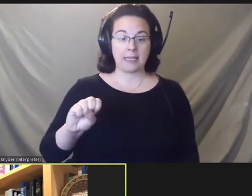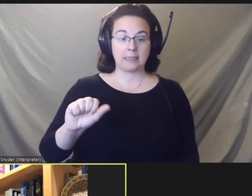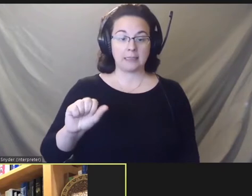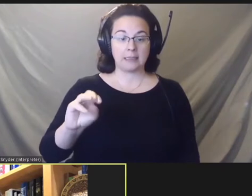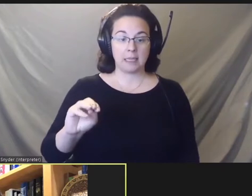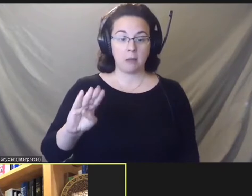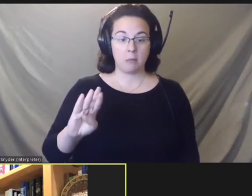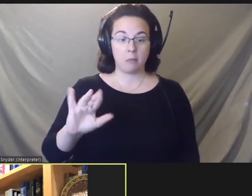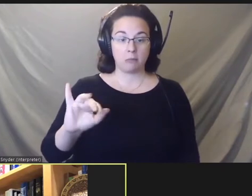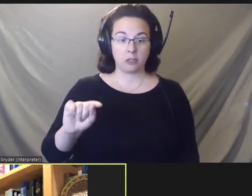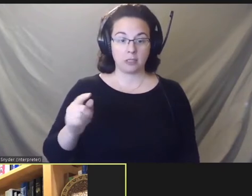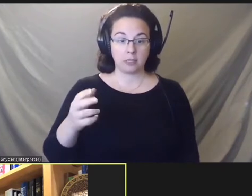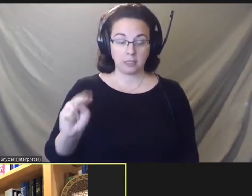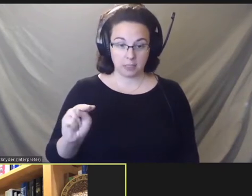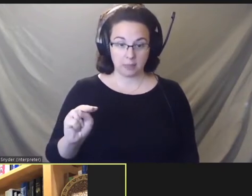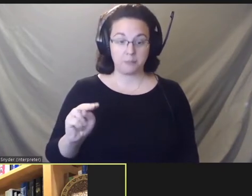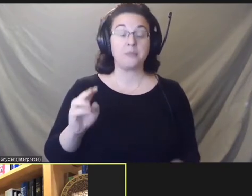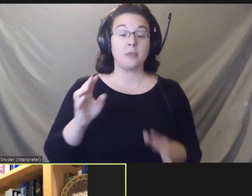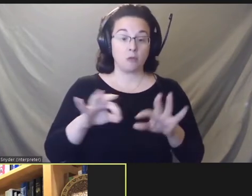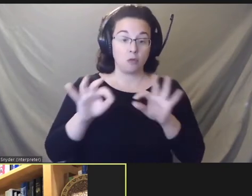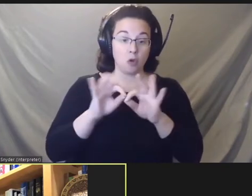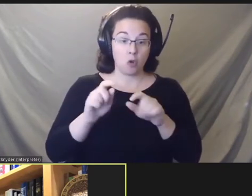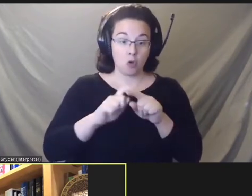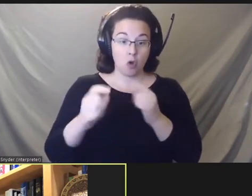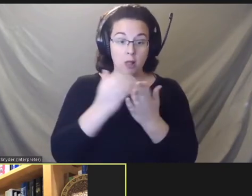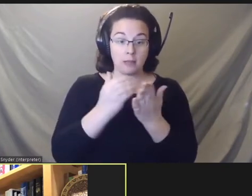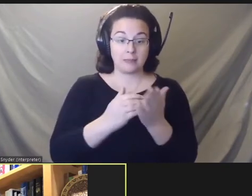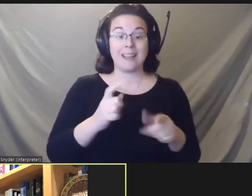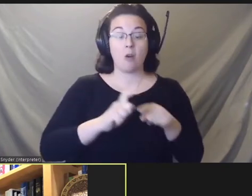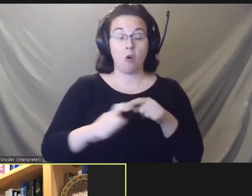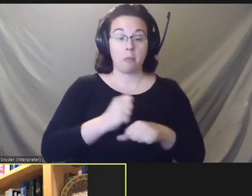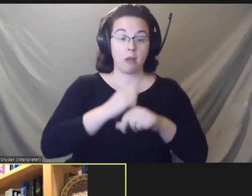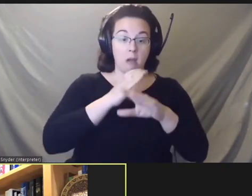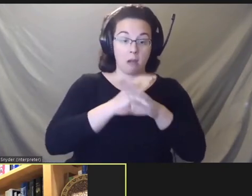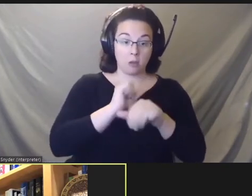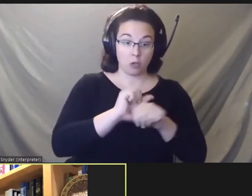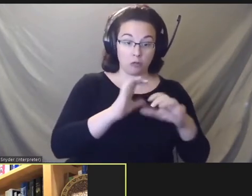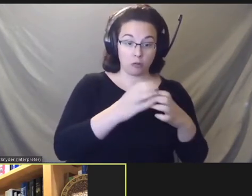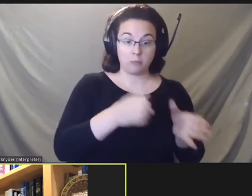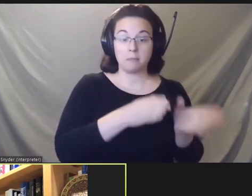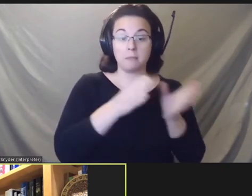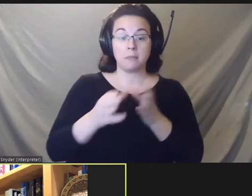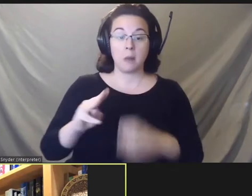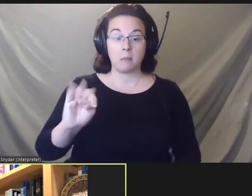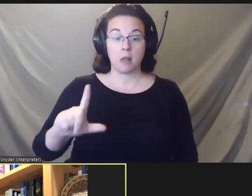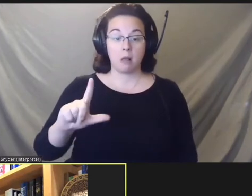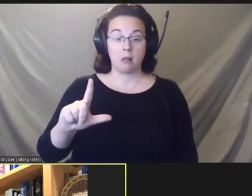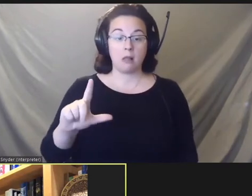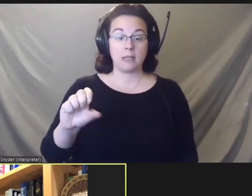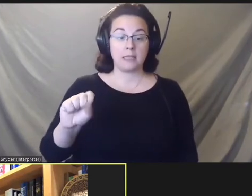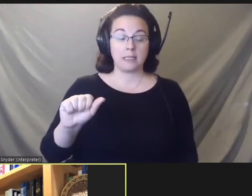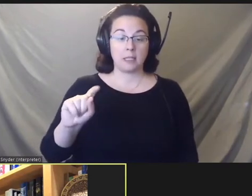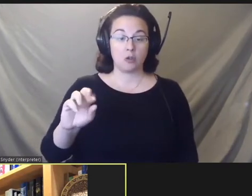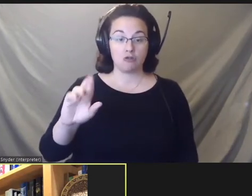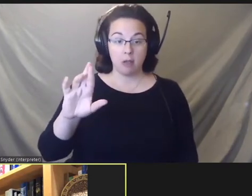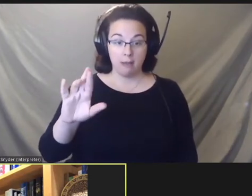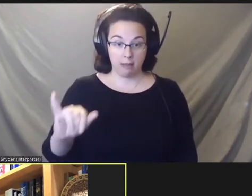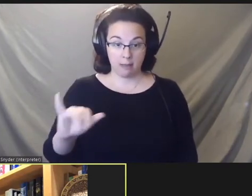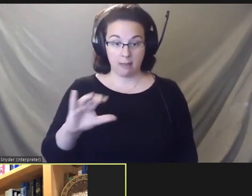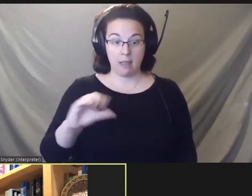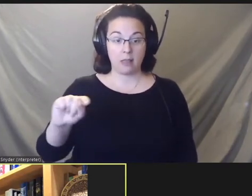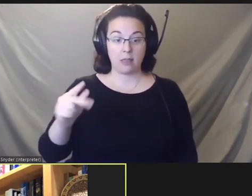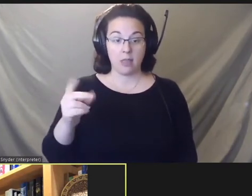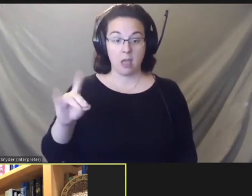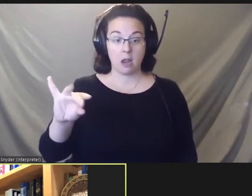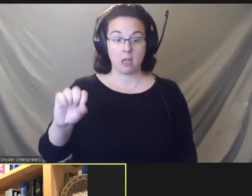Critical Call List and Call Blocking Working Group. The co-chairs Michael Santarelli and Thaddeus Johnson from the Caller ID